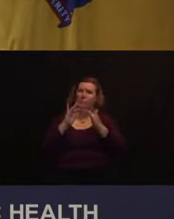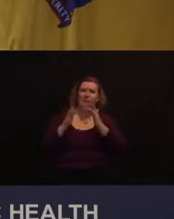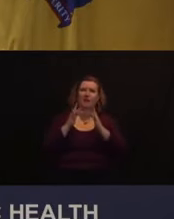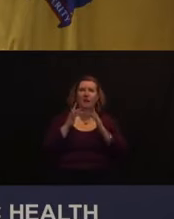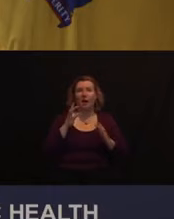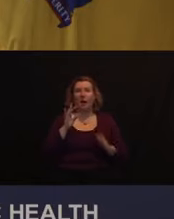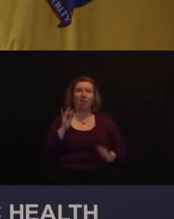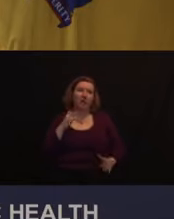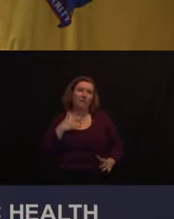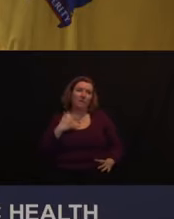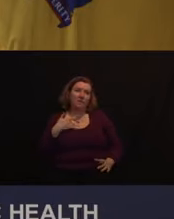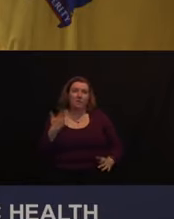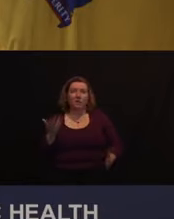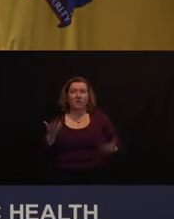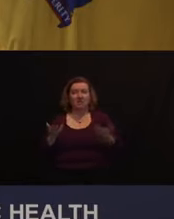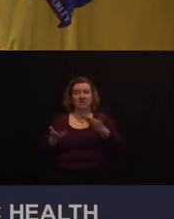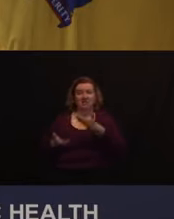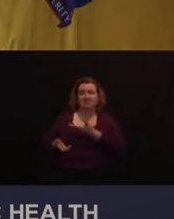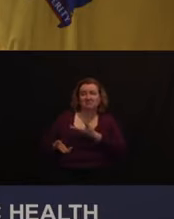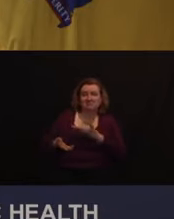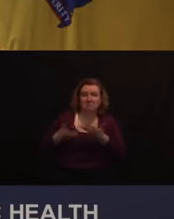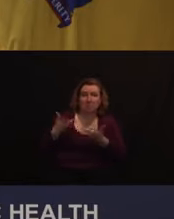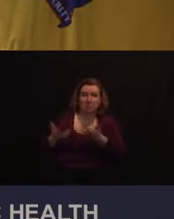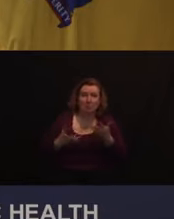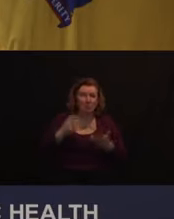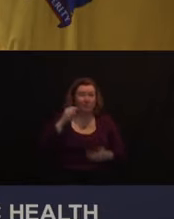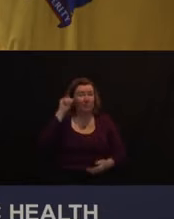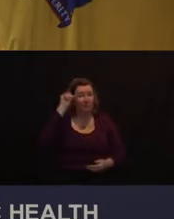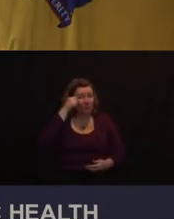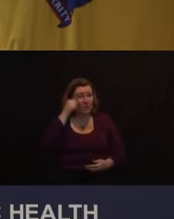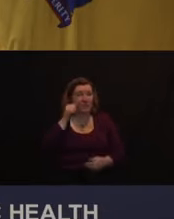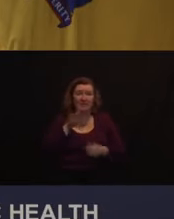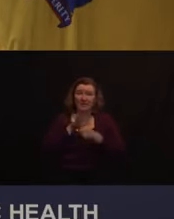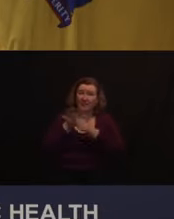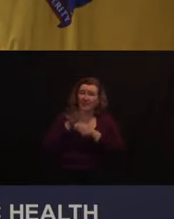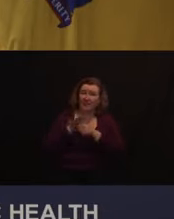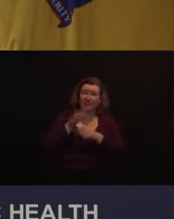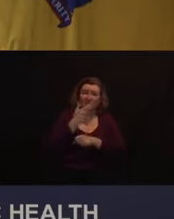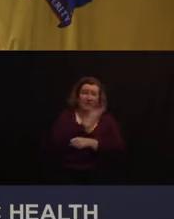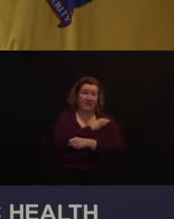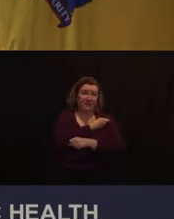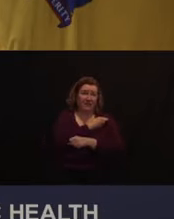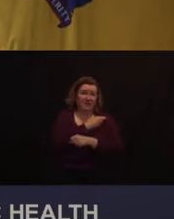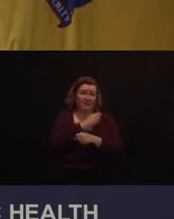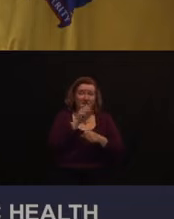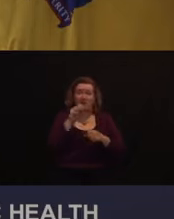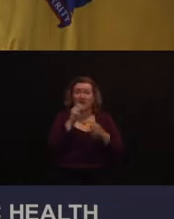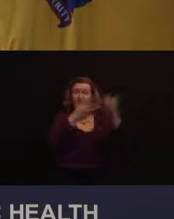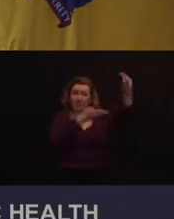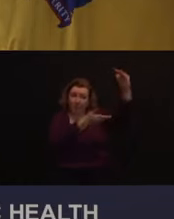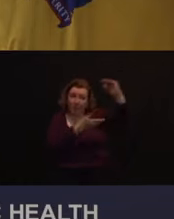question, of an ongoing supply-demand imbalance. So I'm very confident in our technology team,